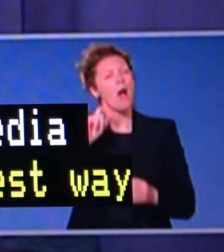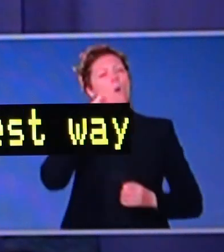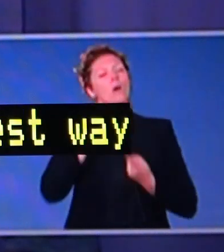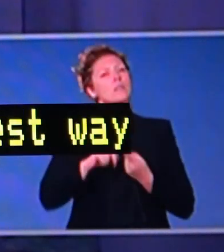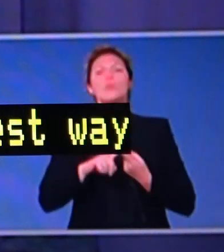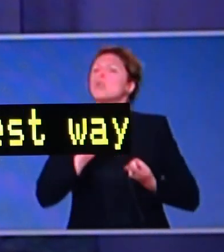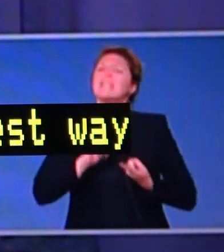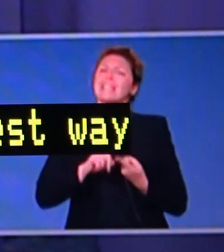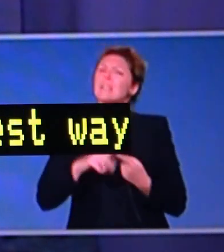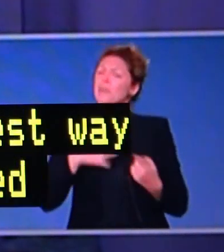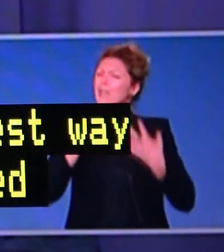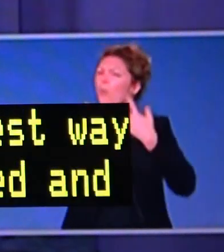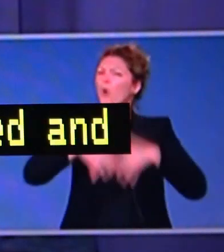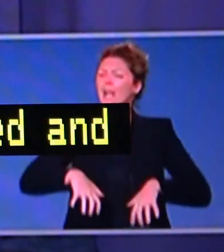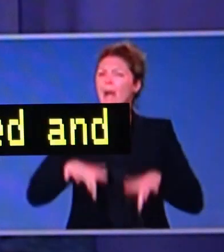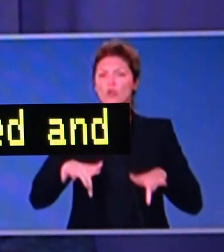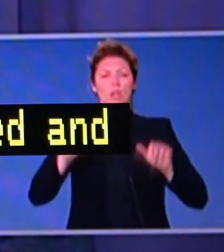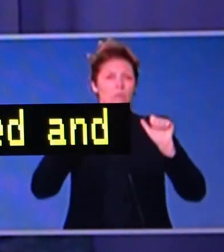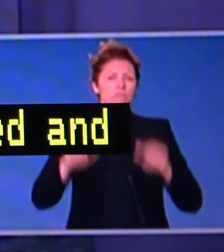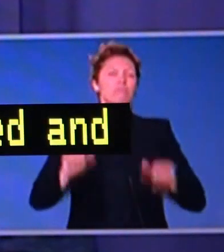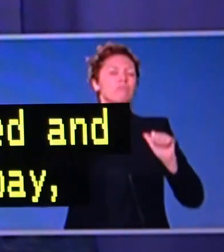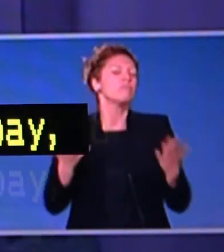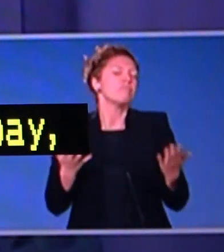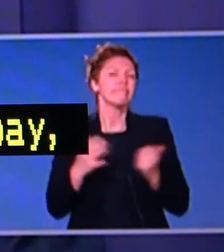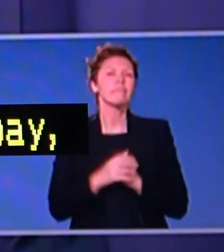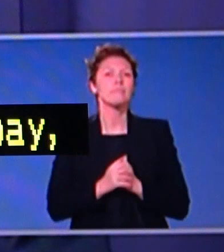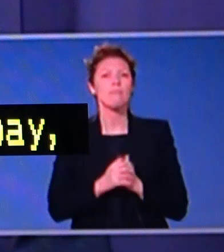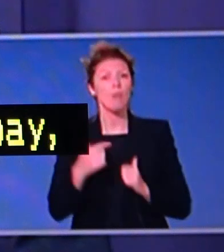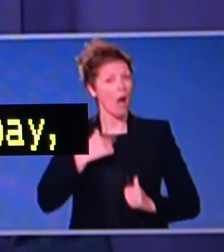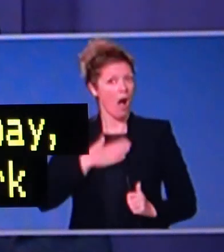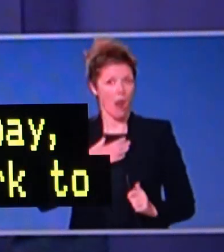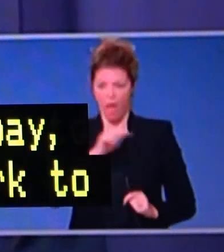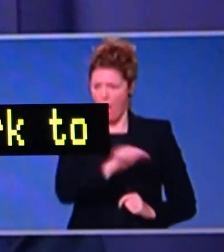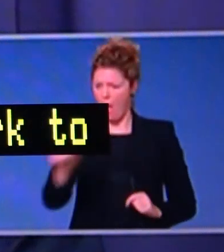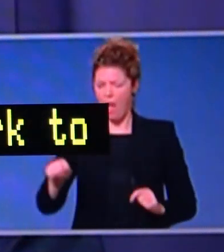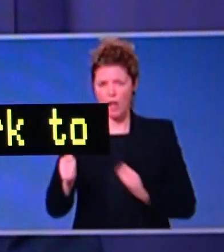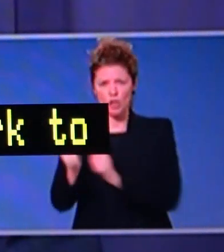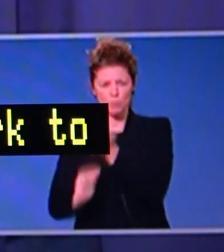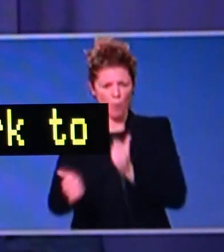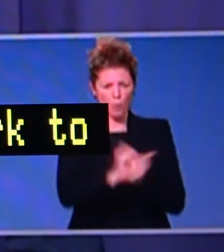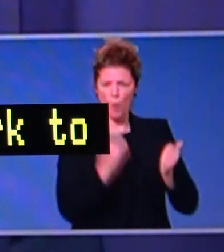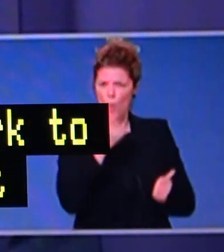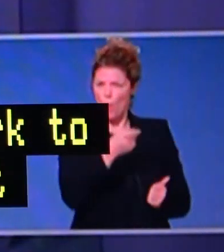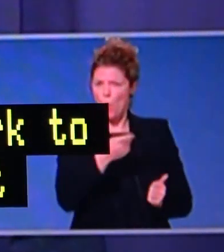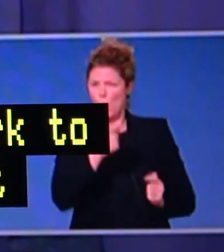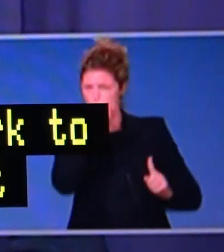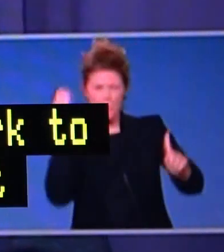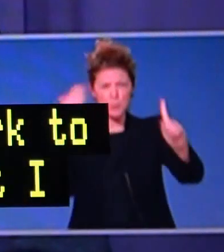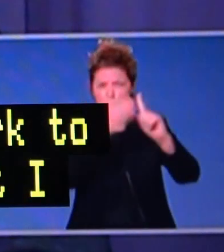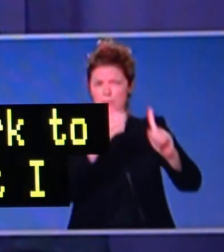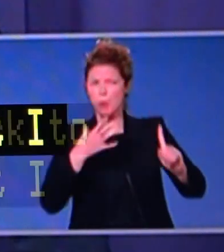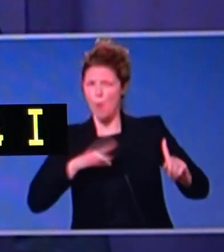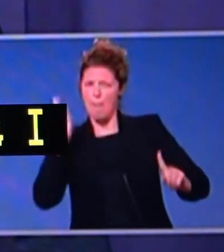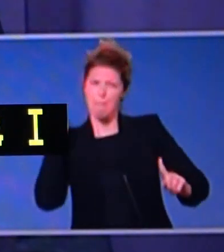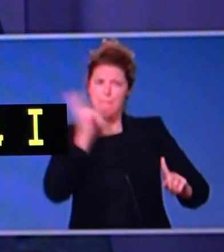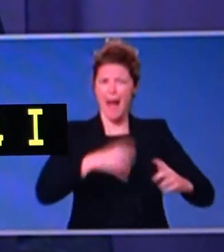there's still a bit of work to do. But as I said at the outset, I like the aspiration. It'd be great to see it back on there. but it's got to satisfy all